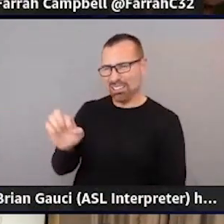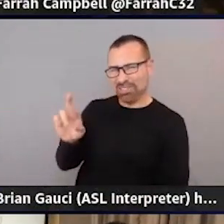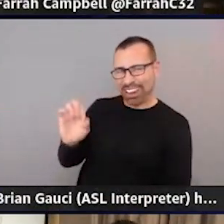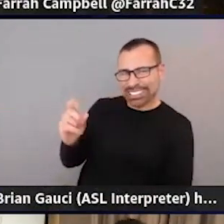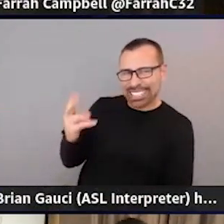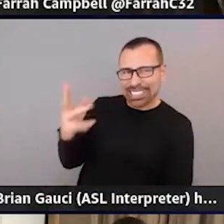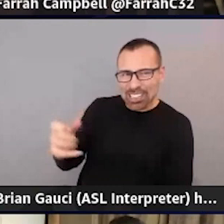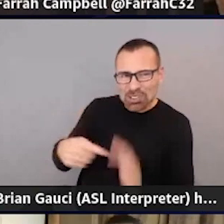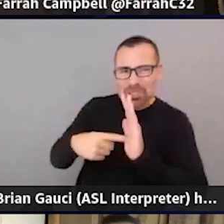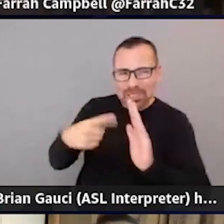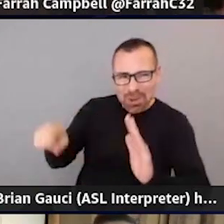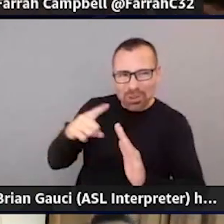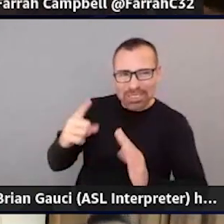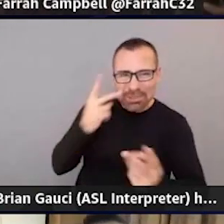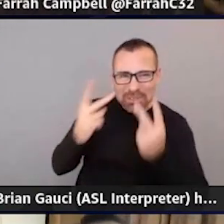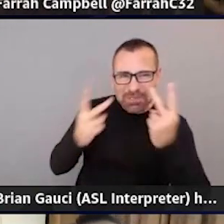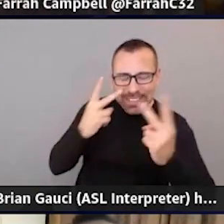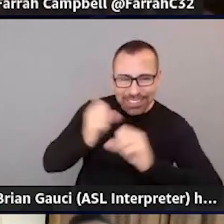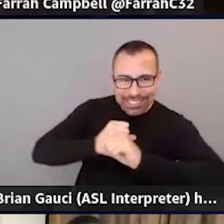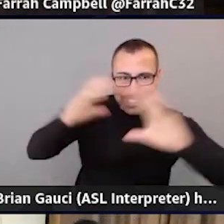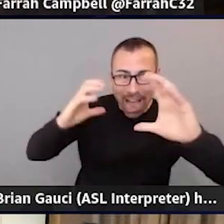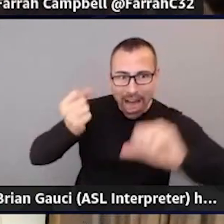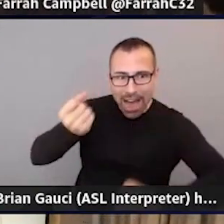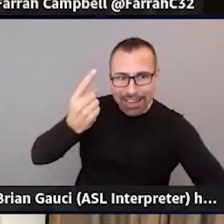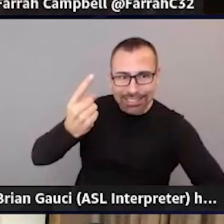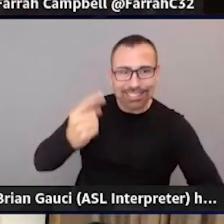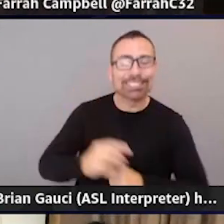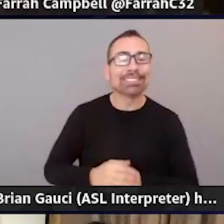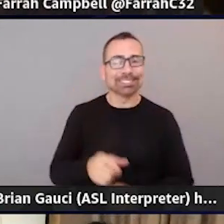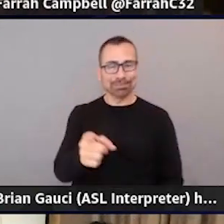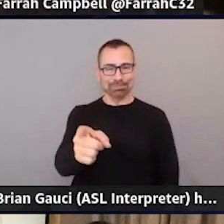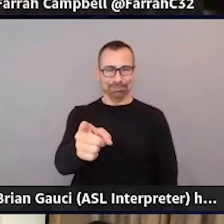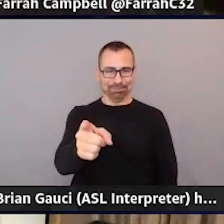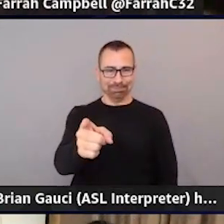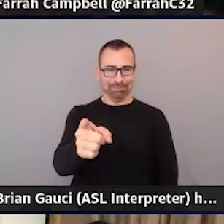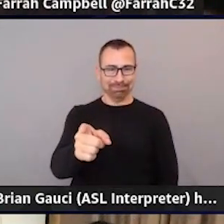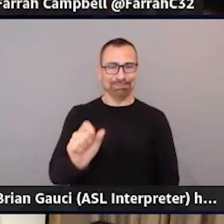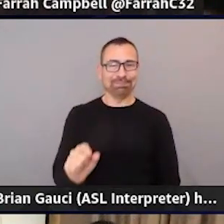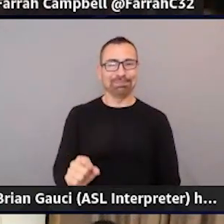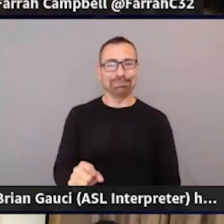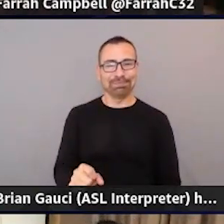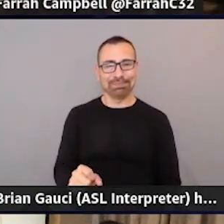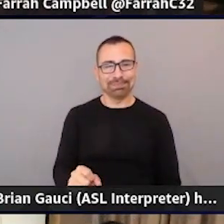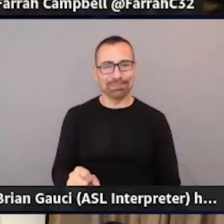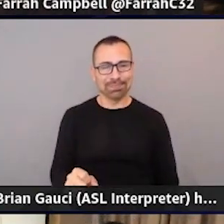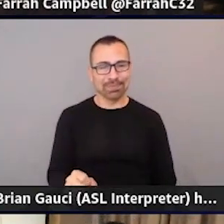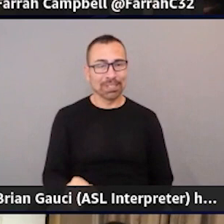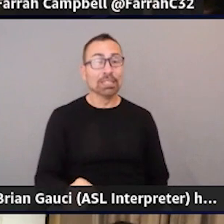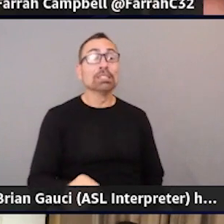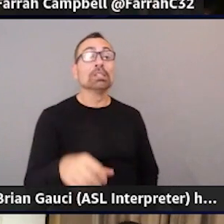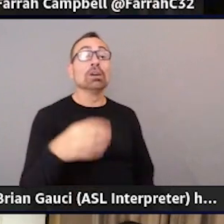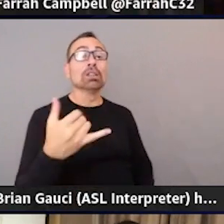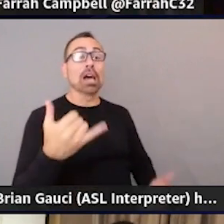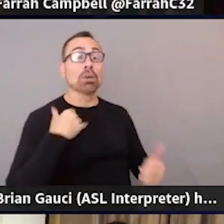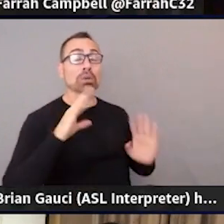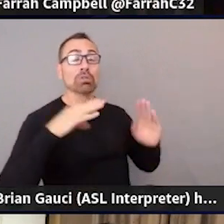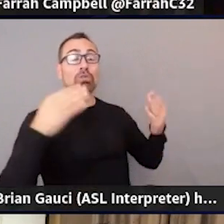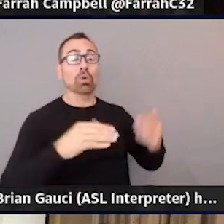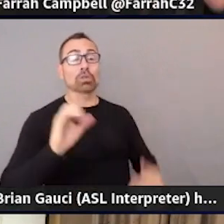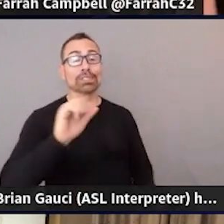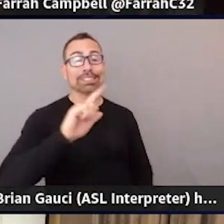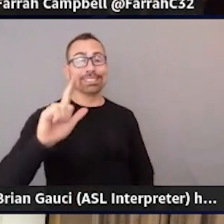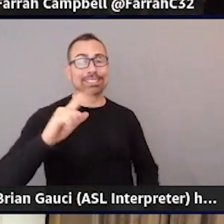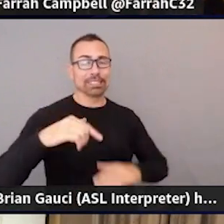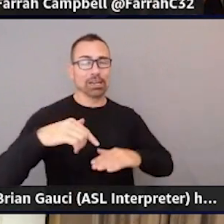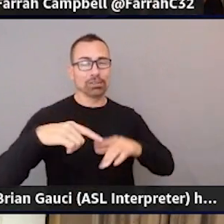could visually, take this all in. Yeah, so I'll focus more on the cell-based side of things, more than the